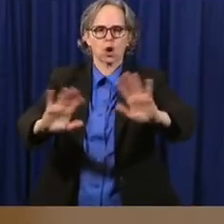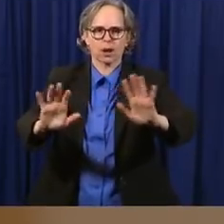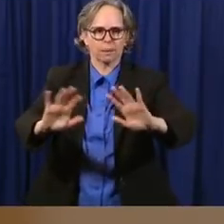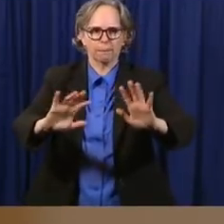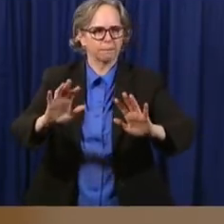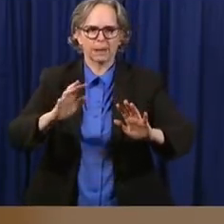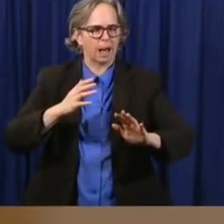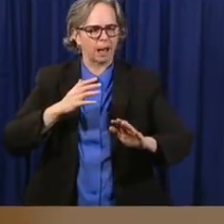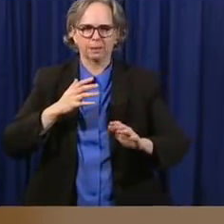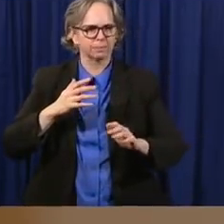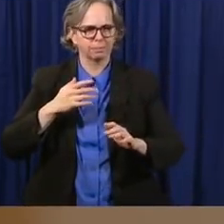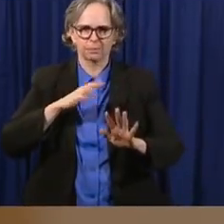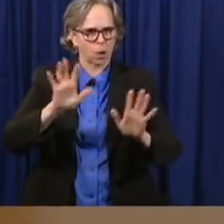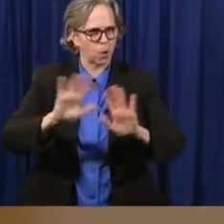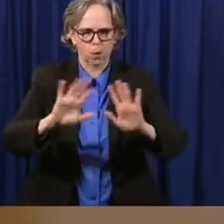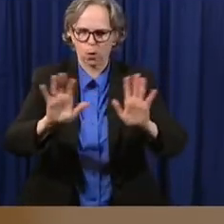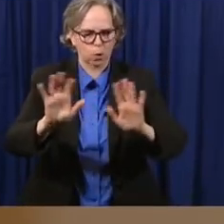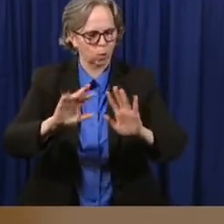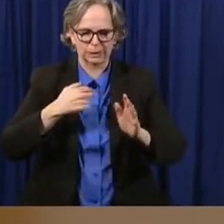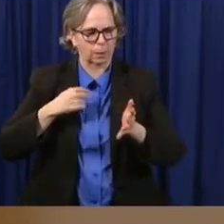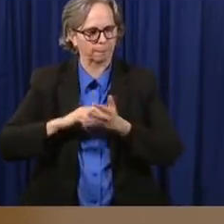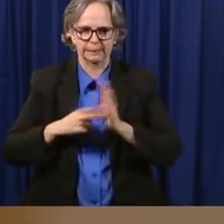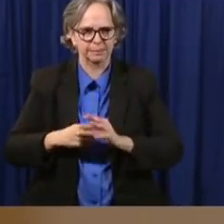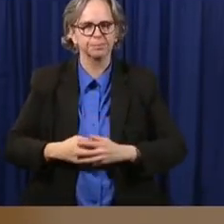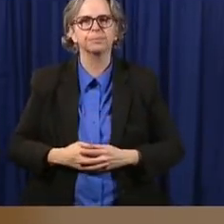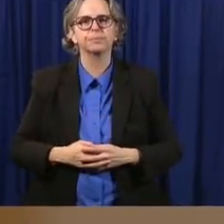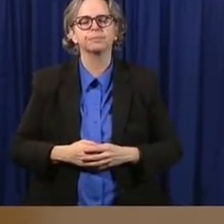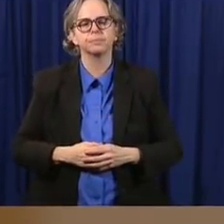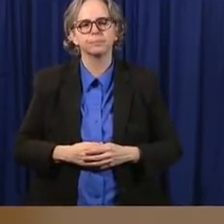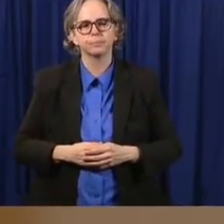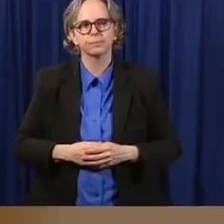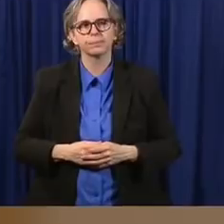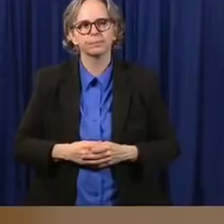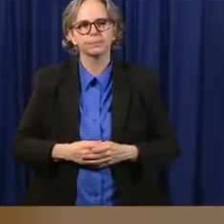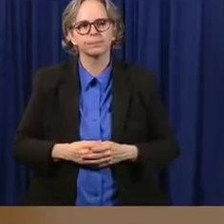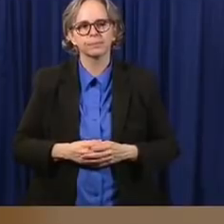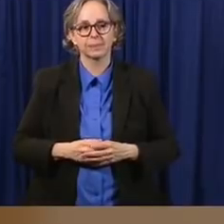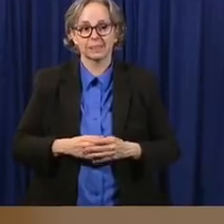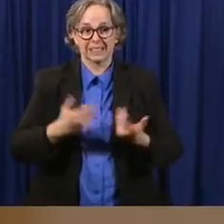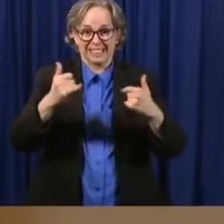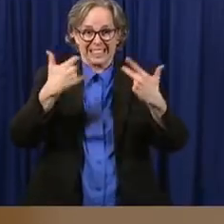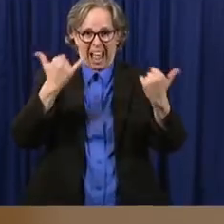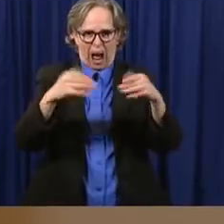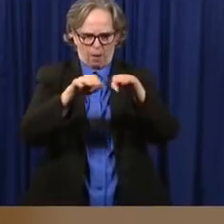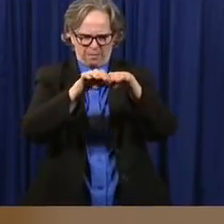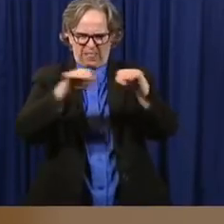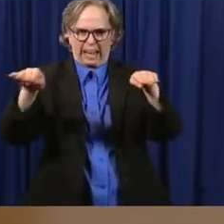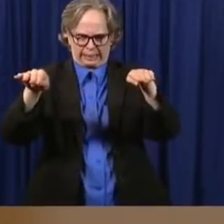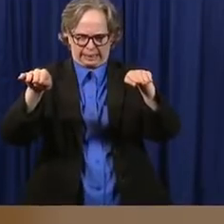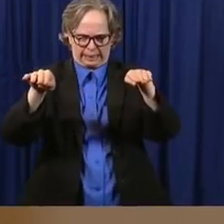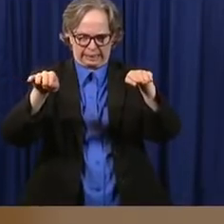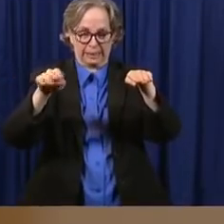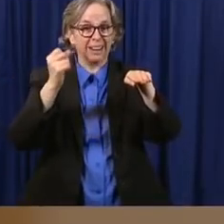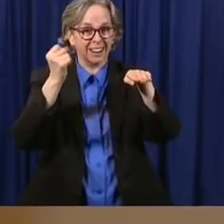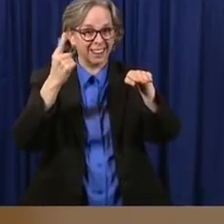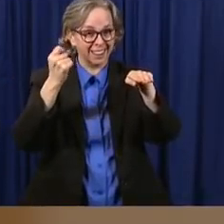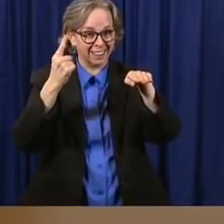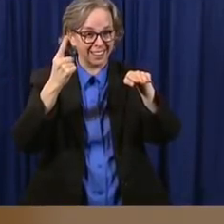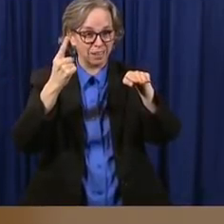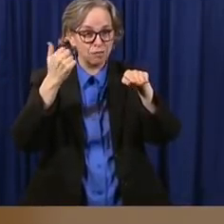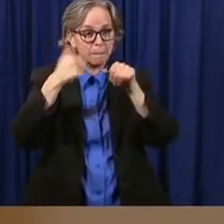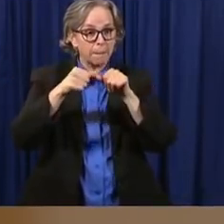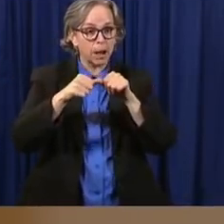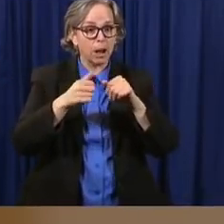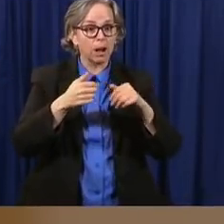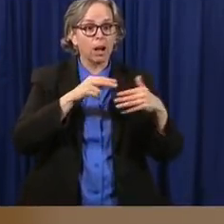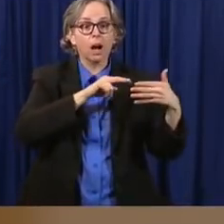I also would say that that flatness, what we're going to see as trends, and I just